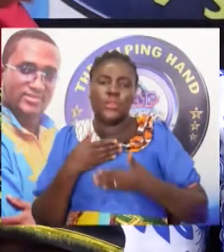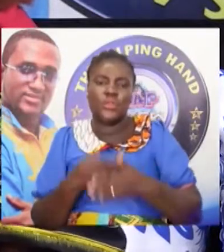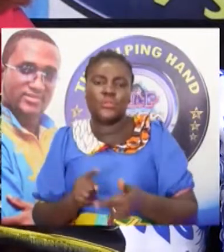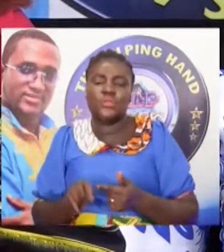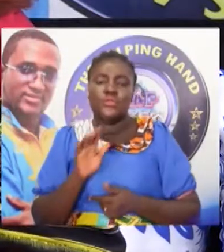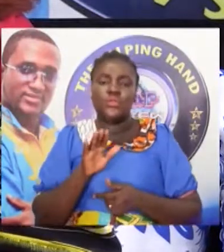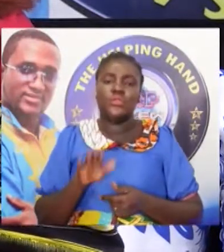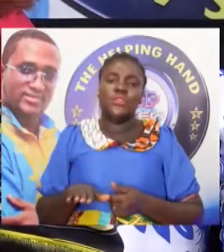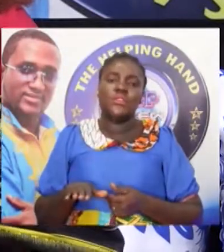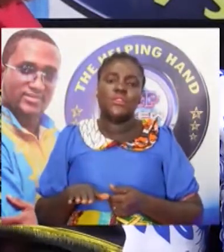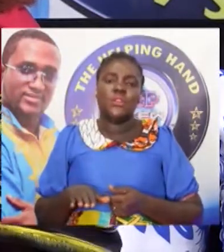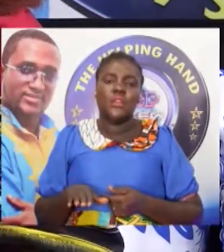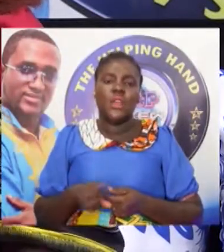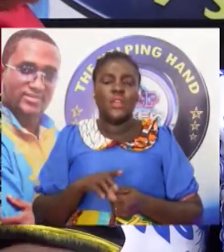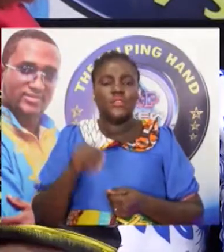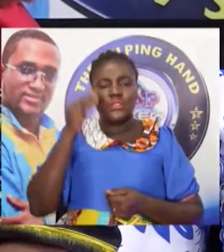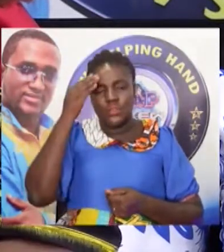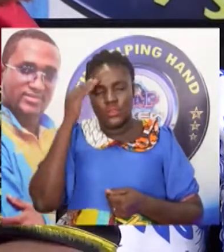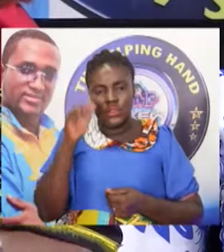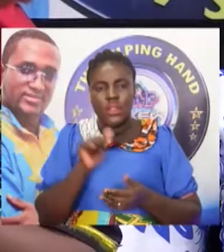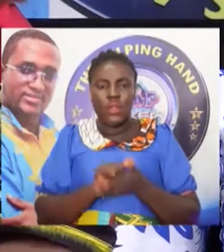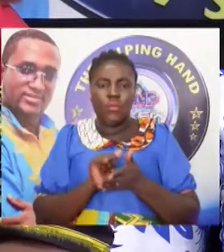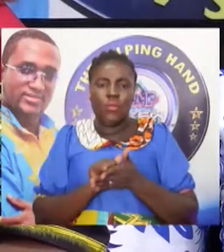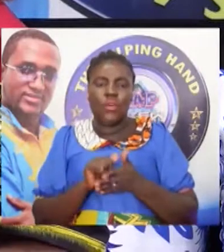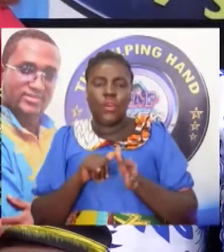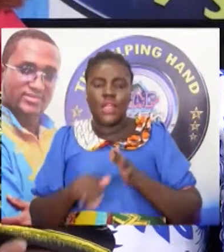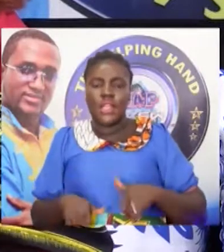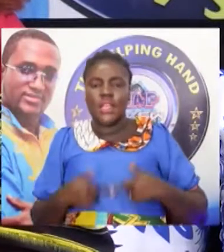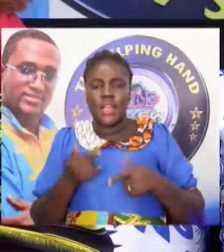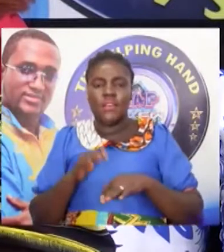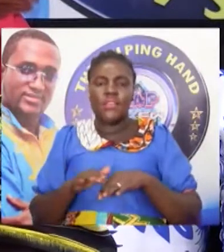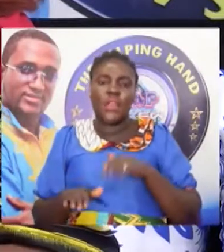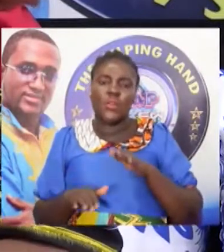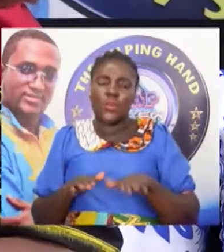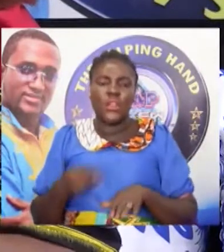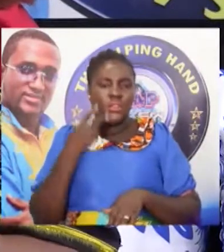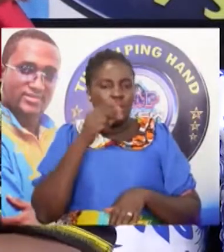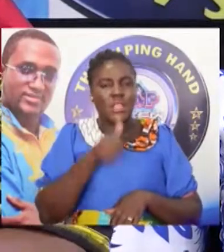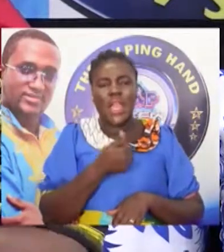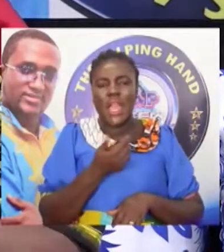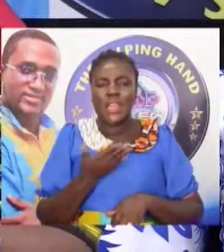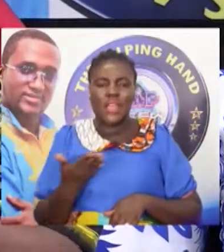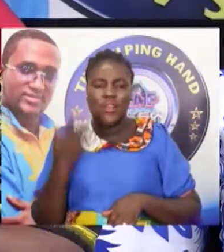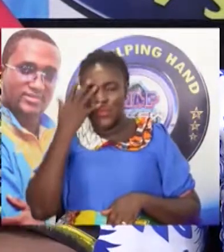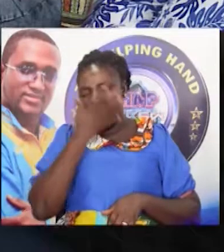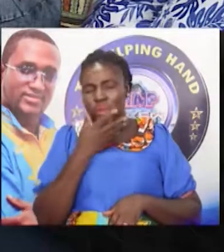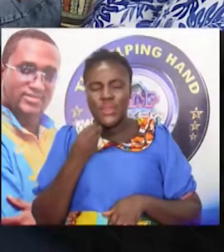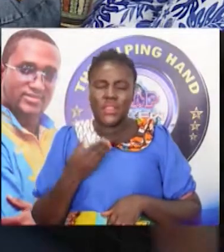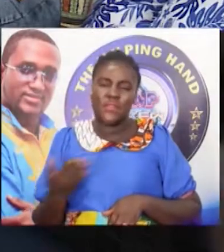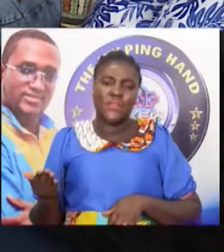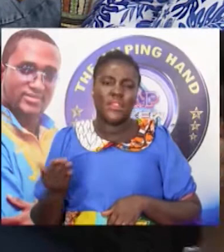when you get closer to your child, you see that there's more to life than walking and doing things. Yeah. Like, you will see other beautiful